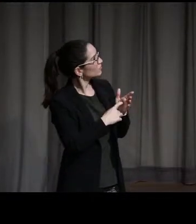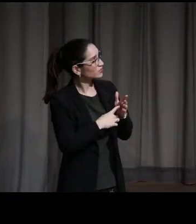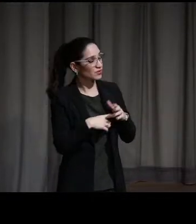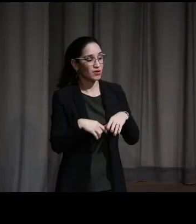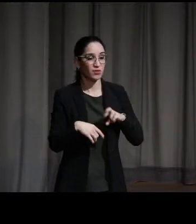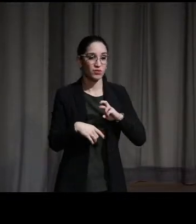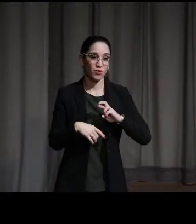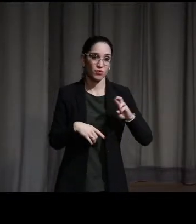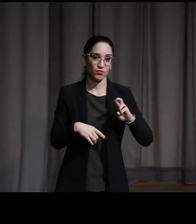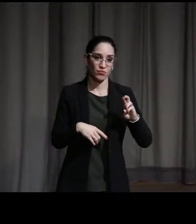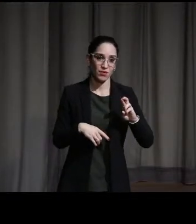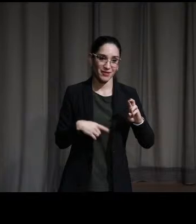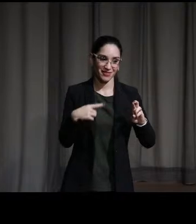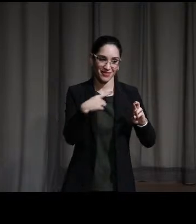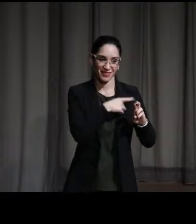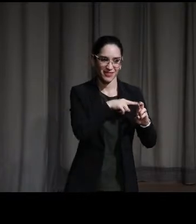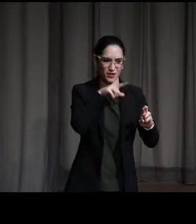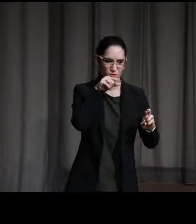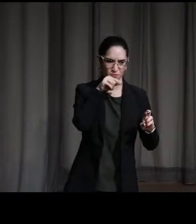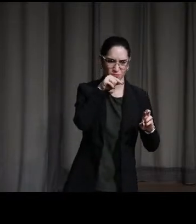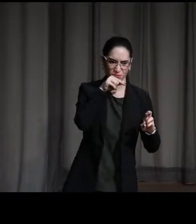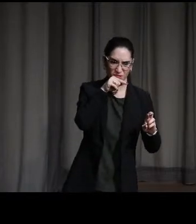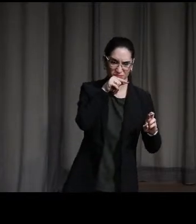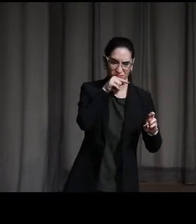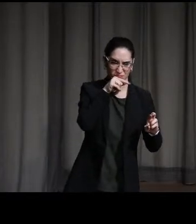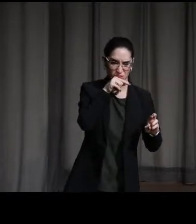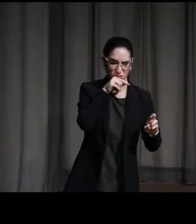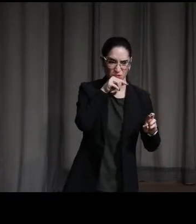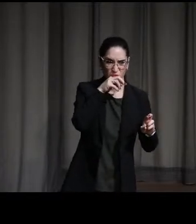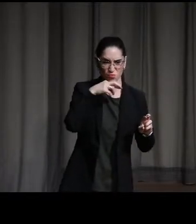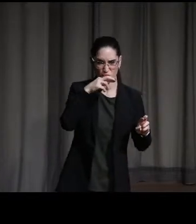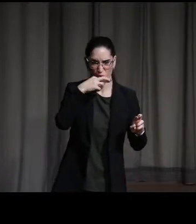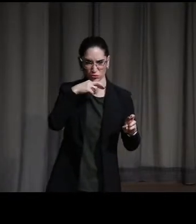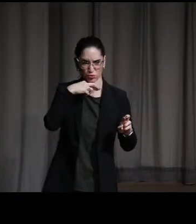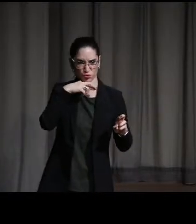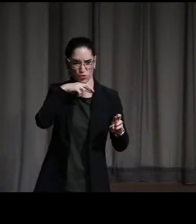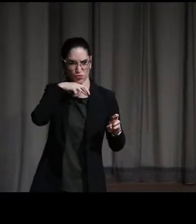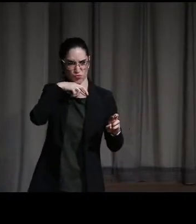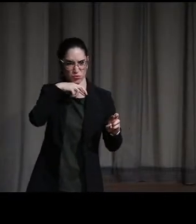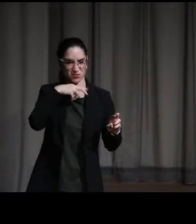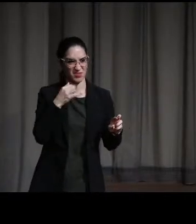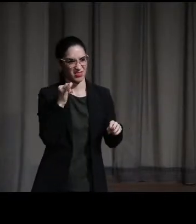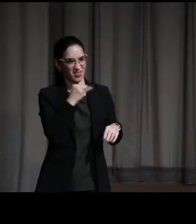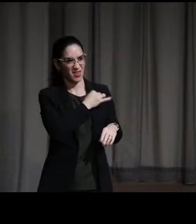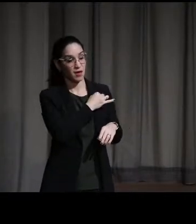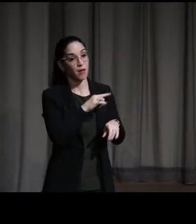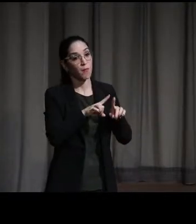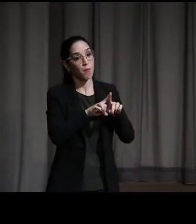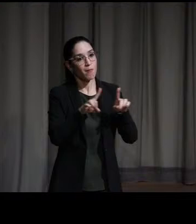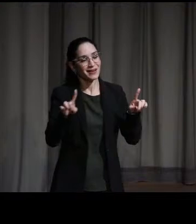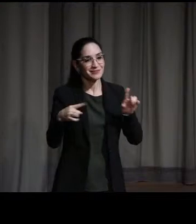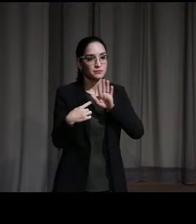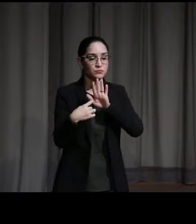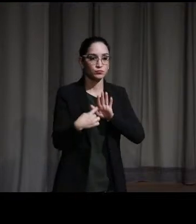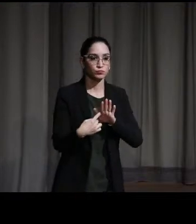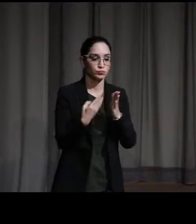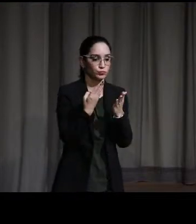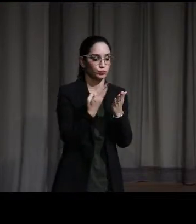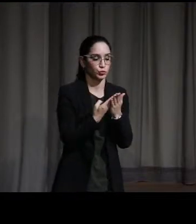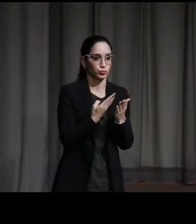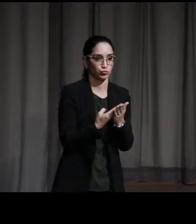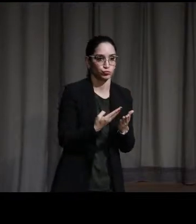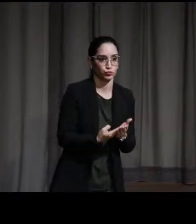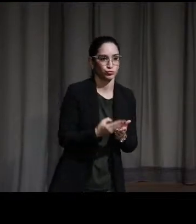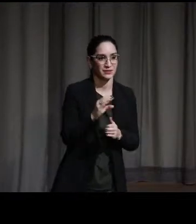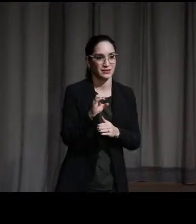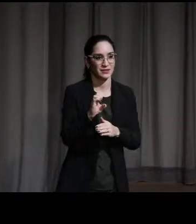if that bird is maybe a rooster. But what is so interesting is it depicts Eve right